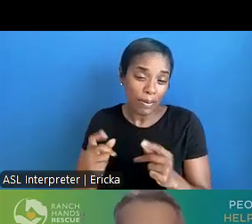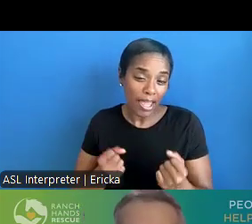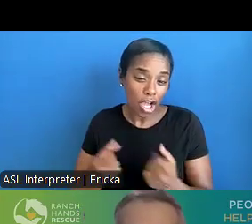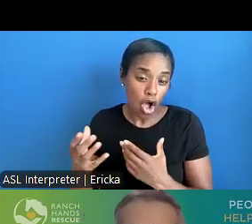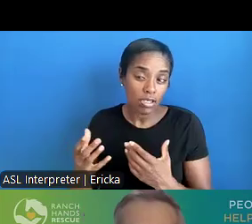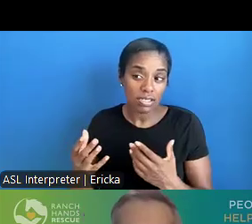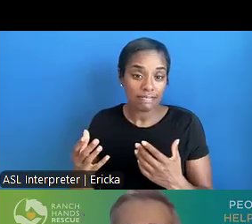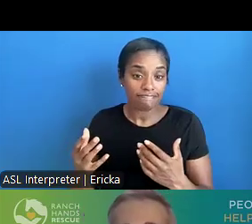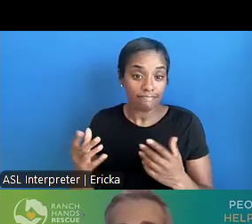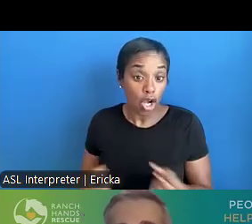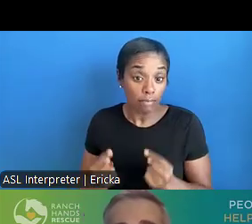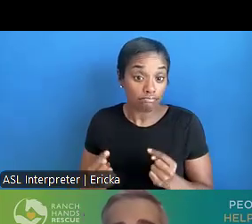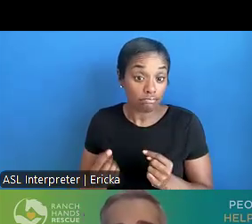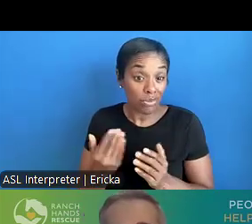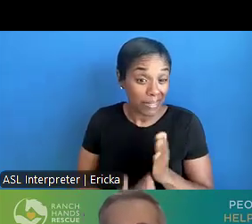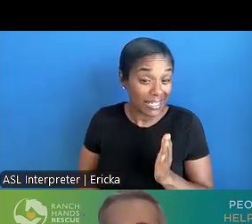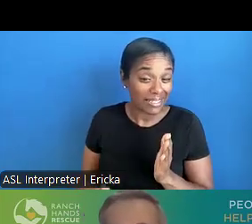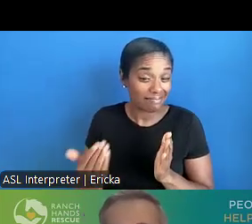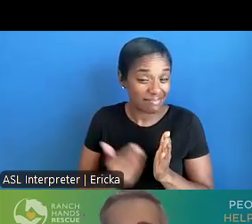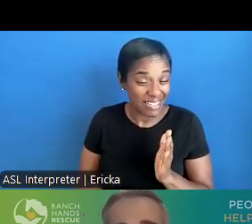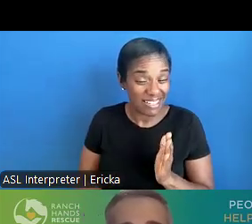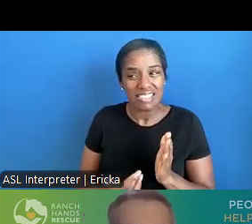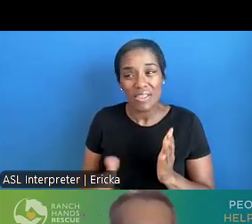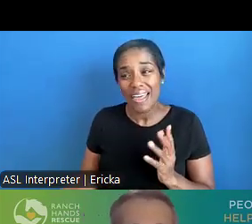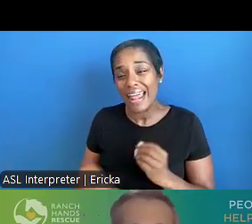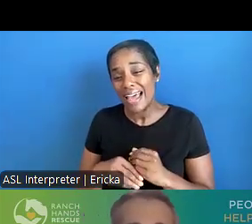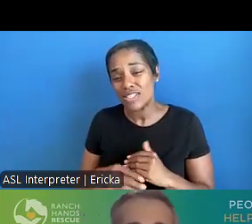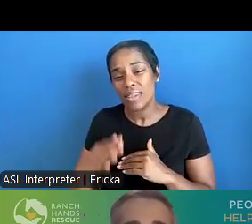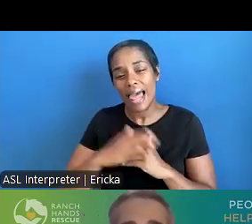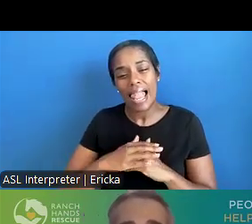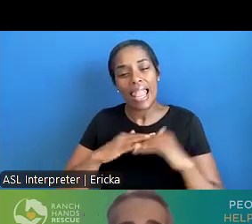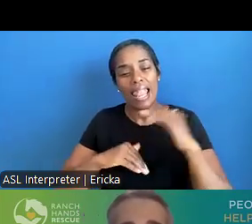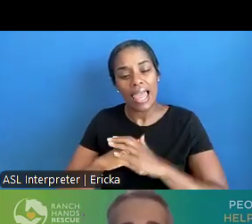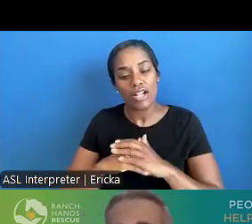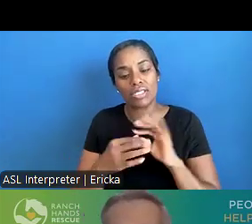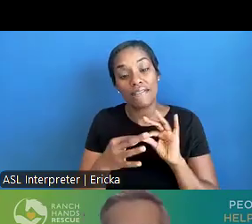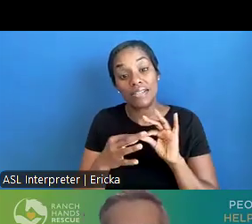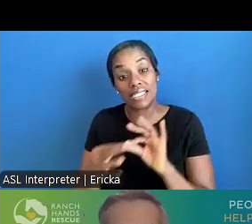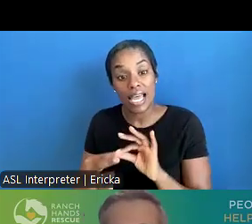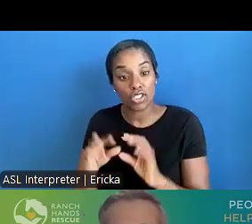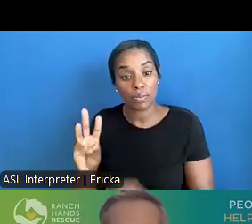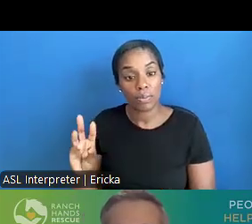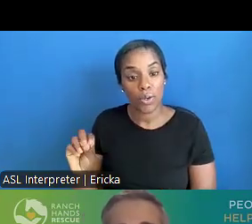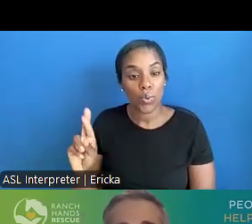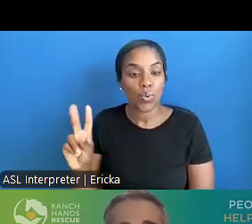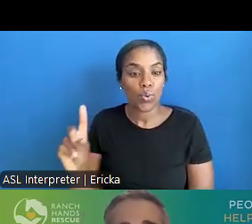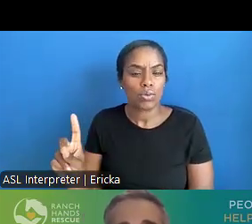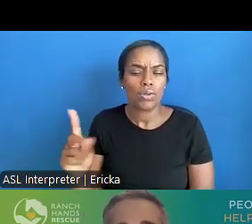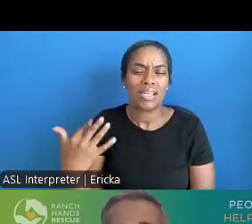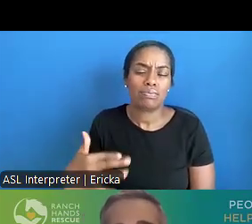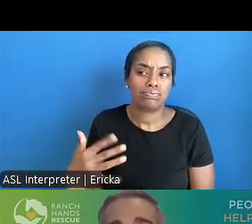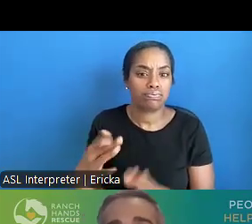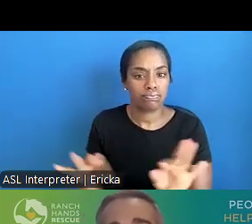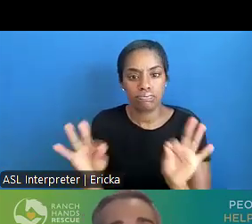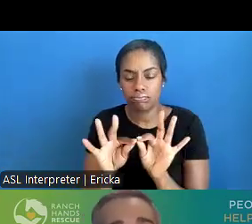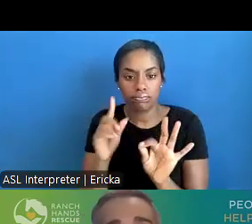repeatedly. And so that adds to the layers of attachment wounds that are so critical for recovery and part of